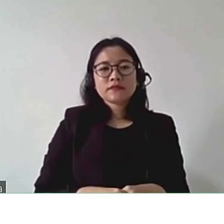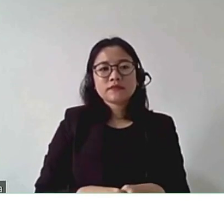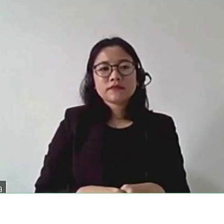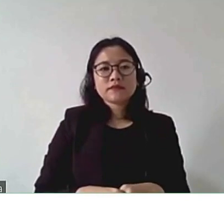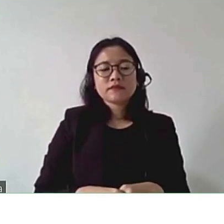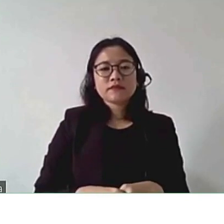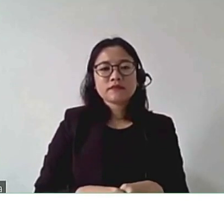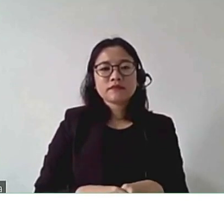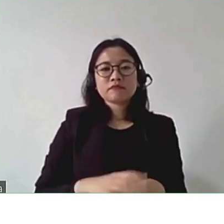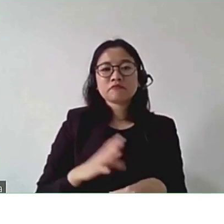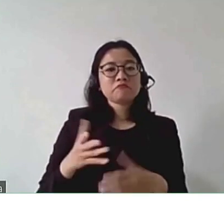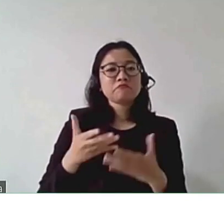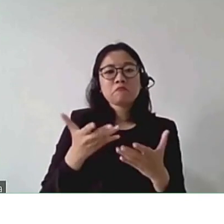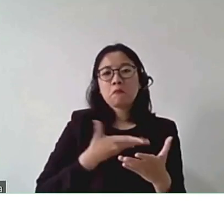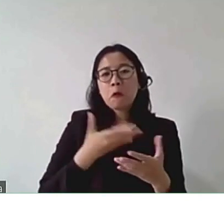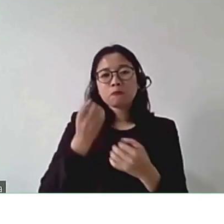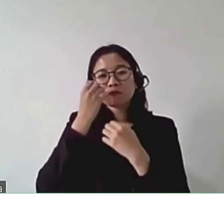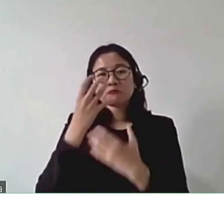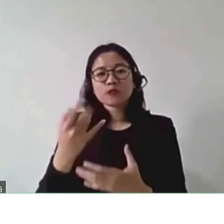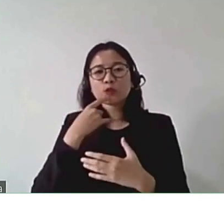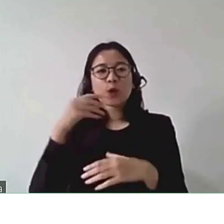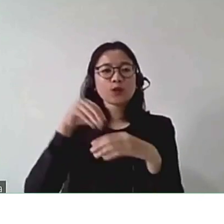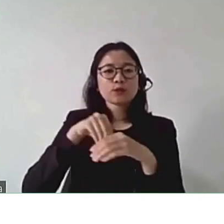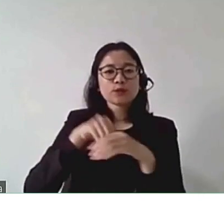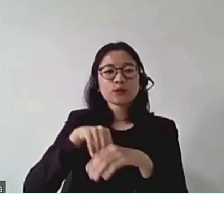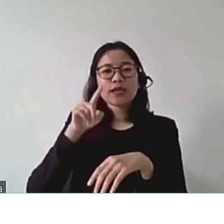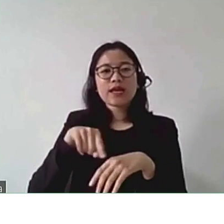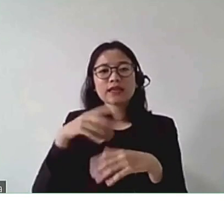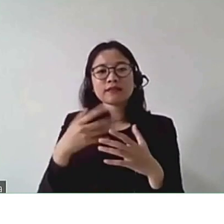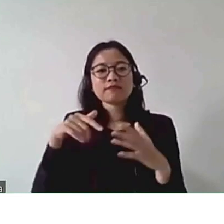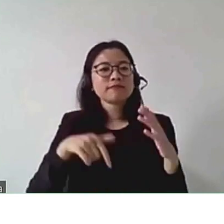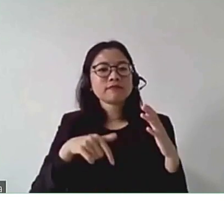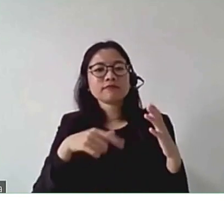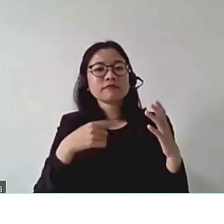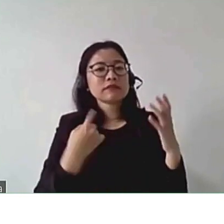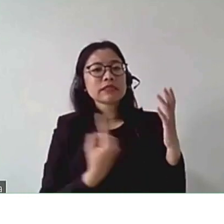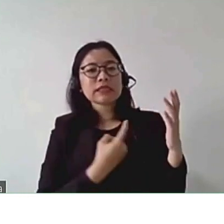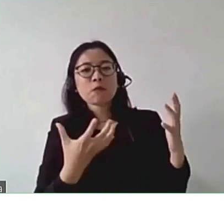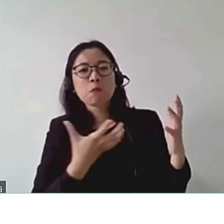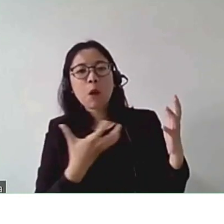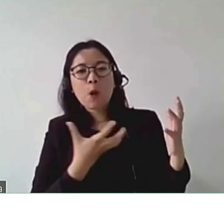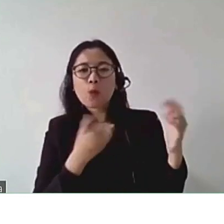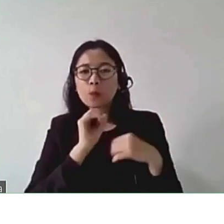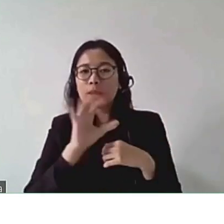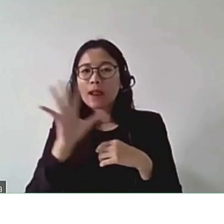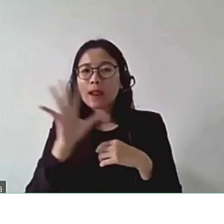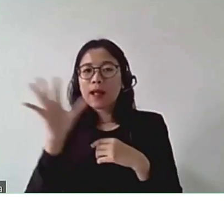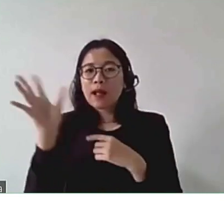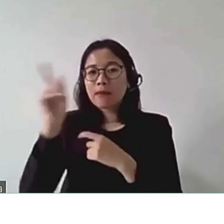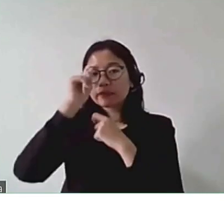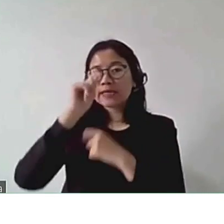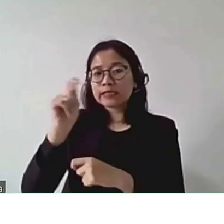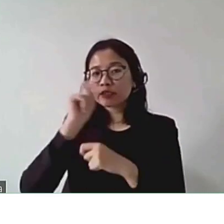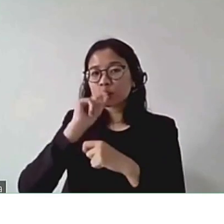Allow us to acknowledge the contributions from our valuable sponsors that also supports this webinar. Thank you